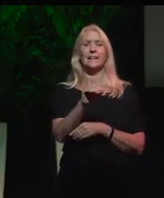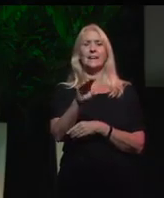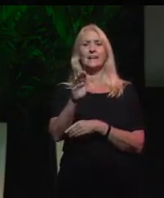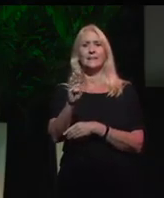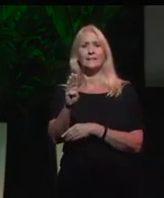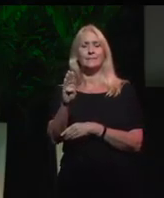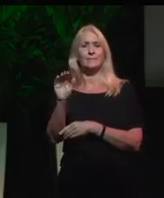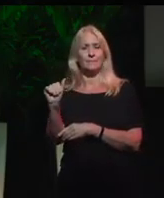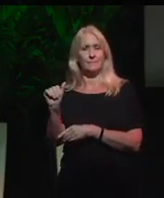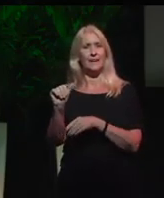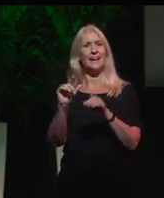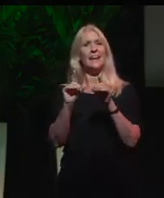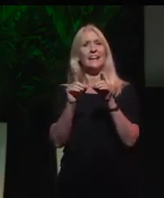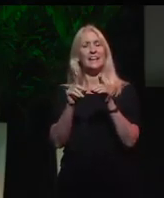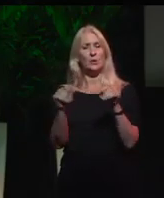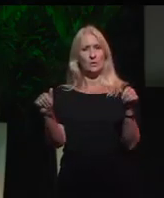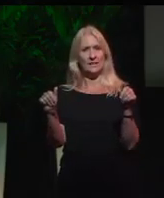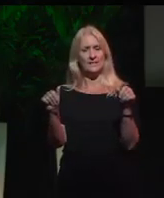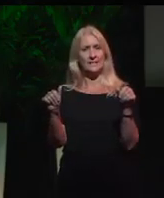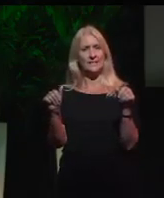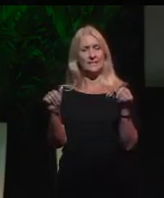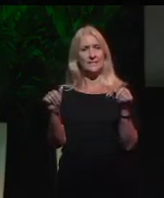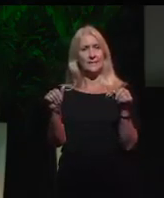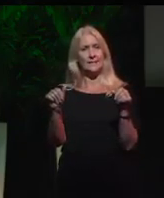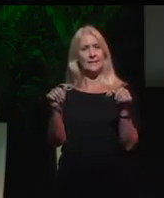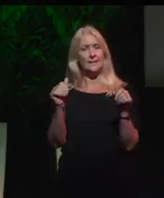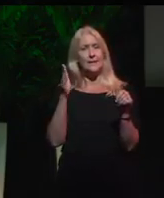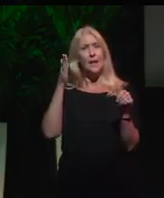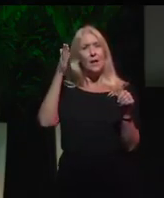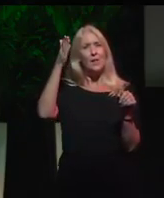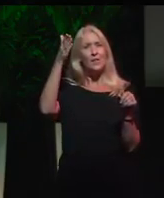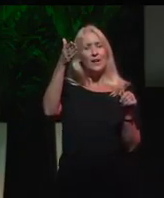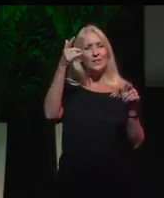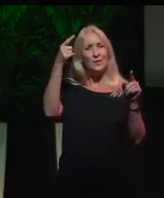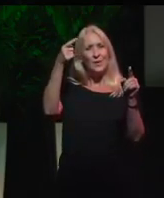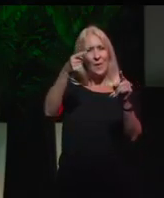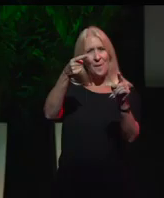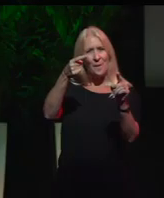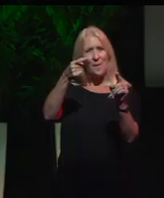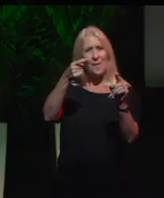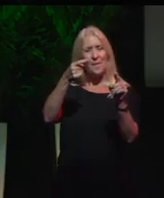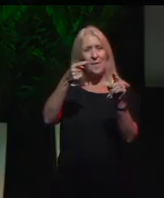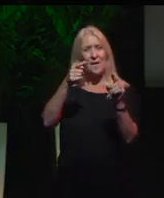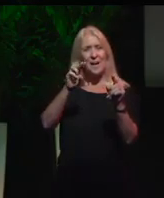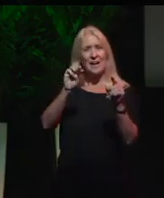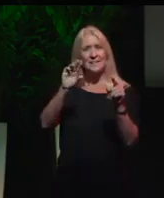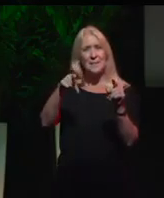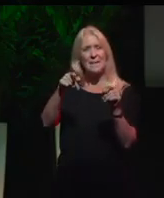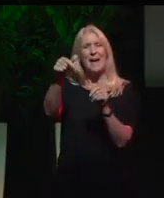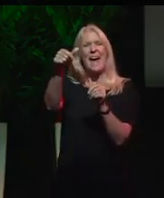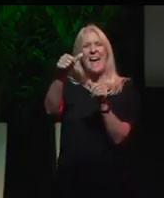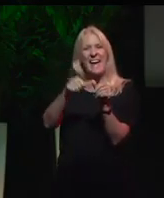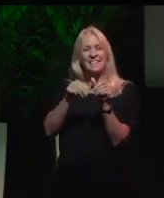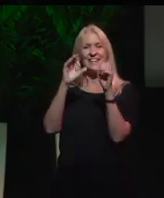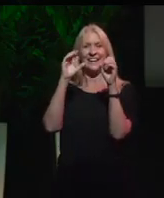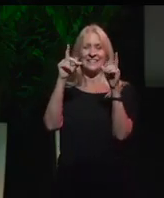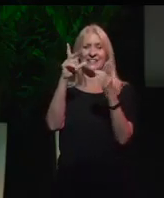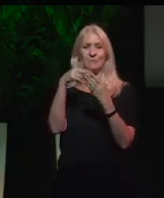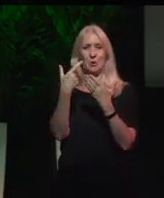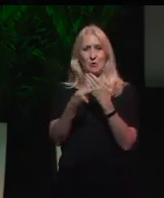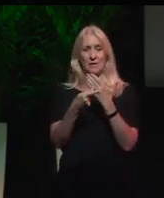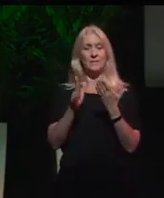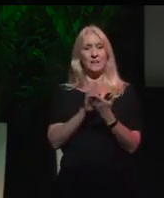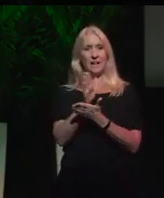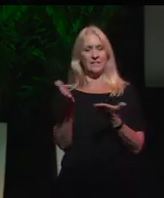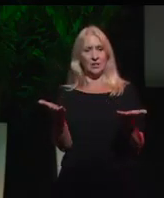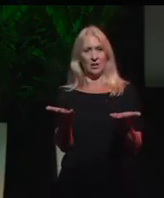degrees. The long-term goal, ultimately, is to map every educational program that our college